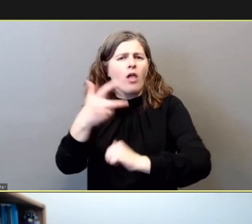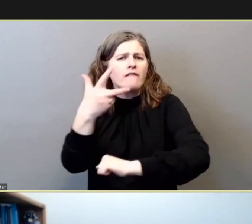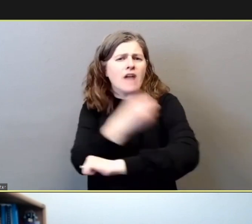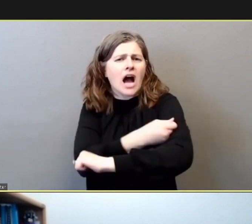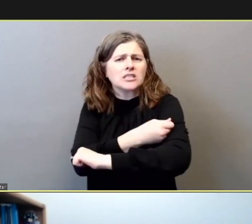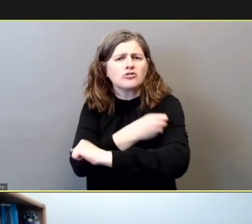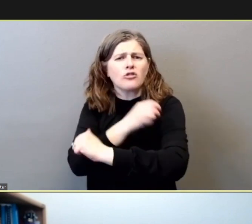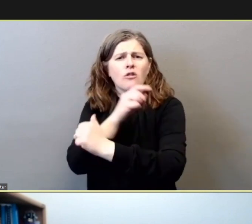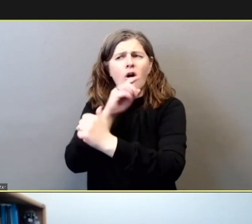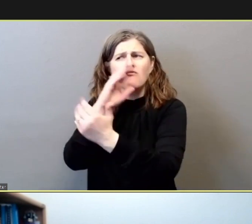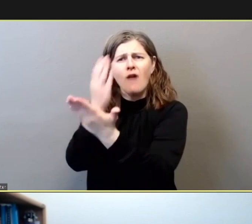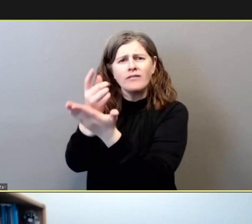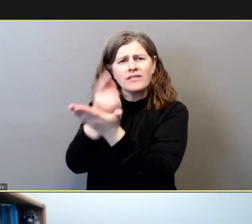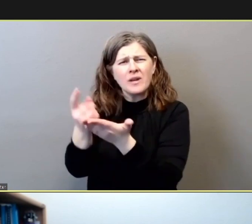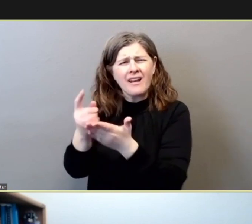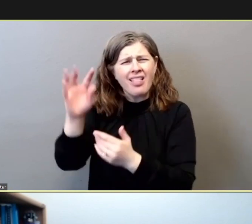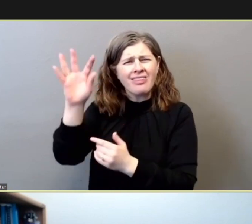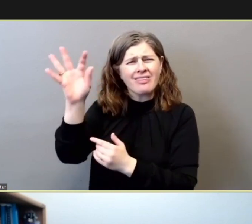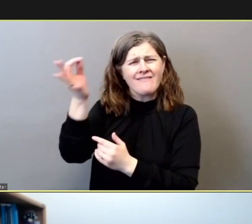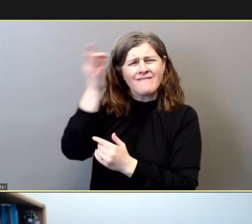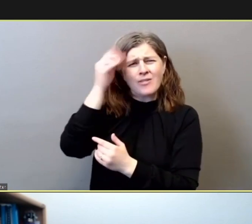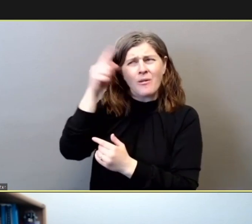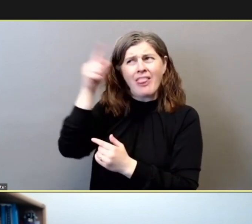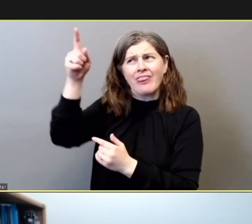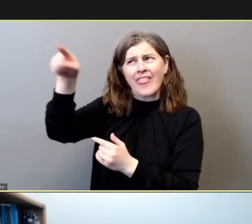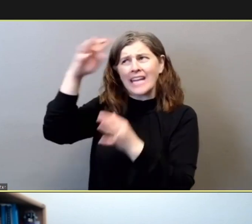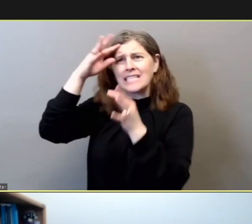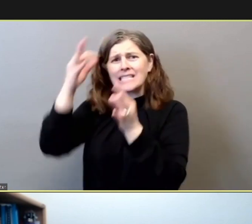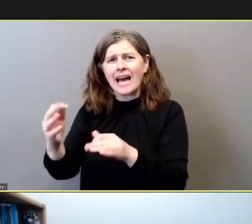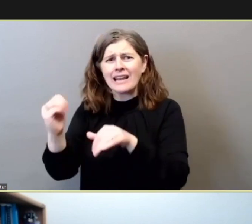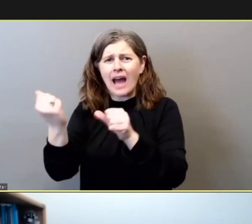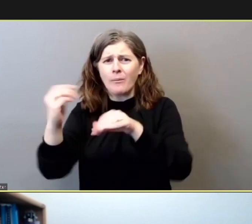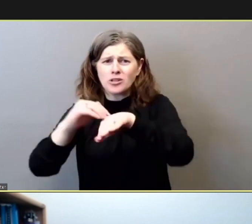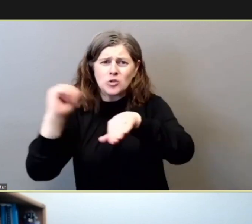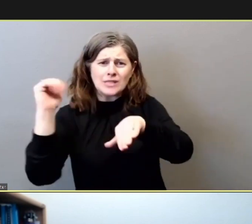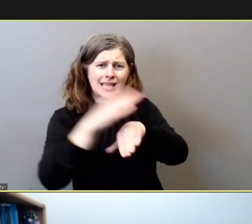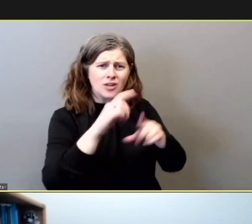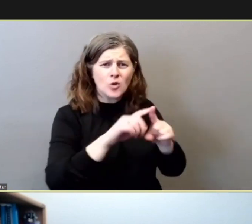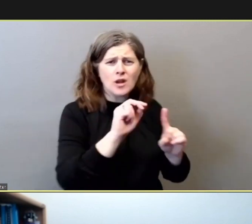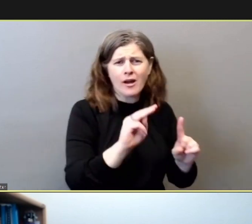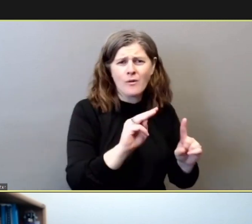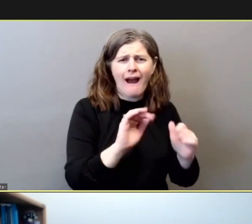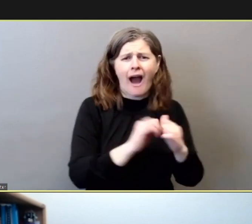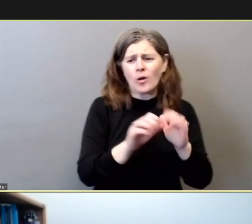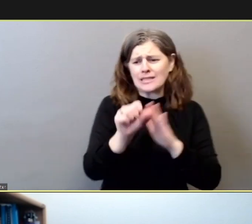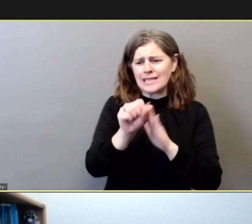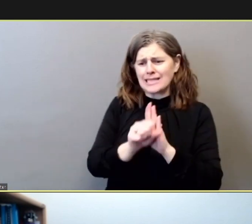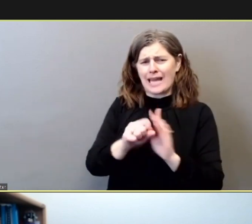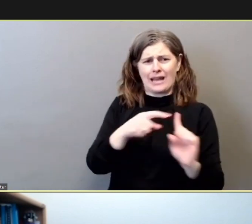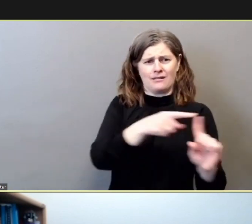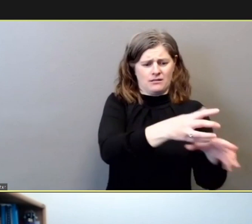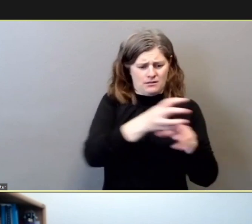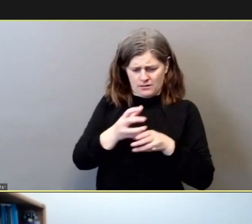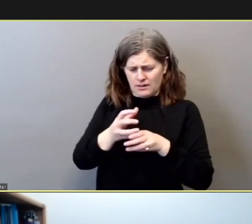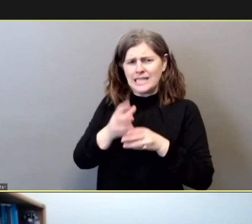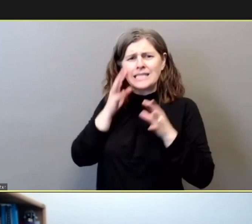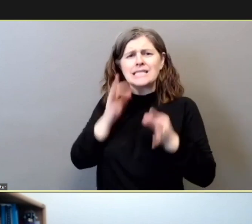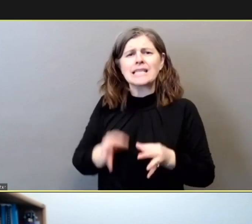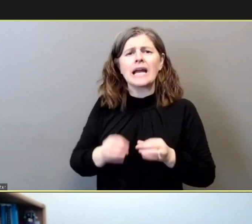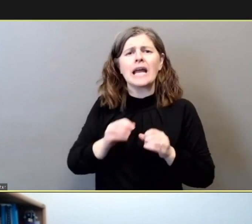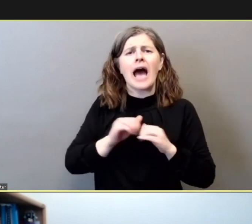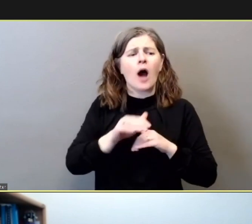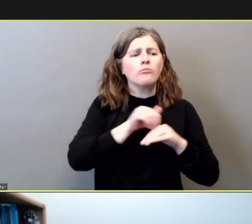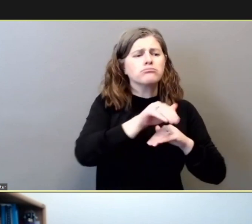each week decide how much is coming to New Mexico, and then how does the state decide how that gets